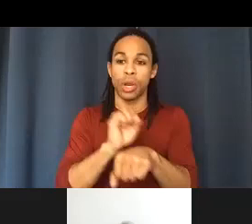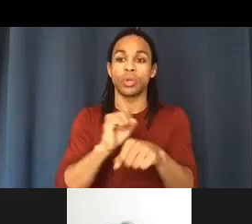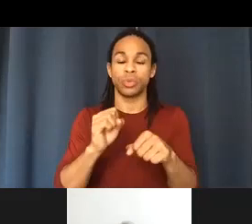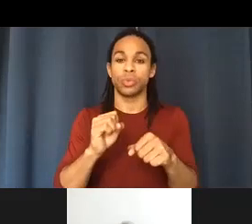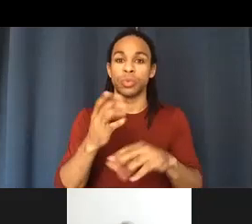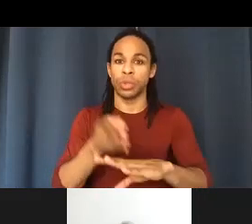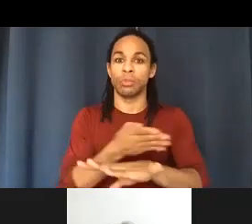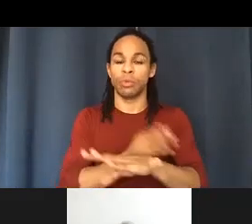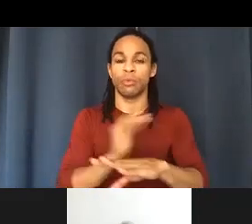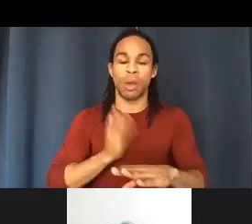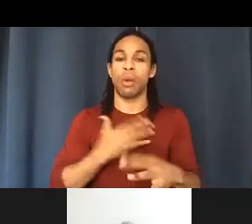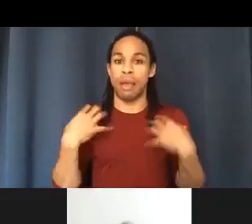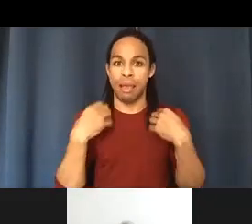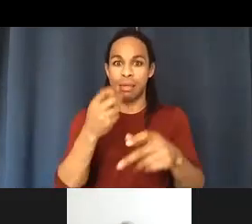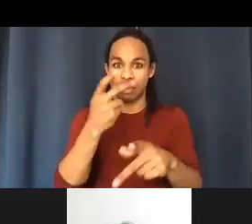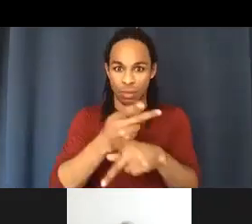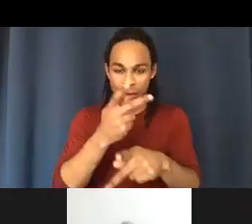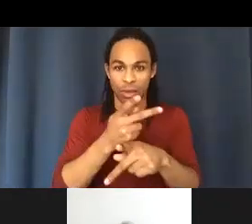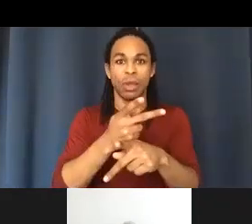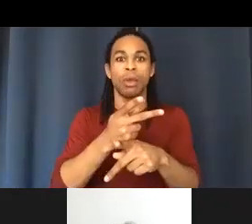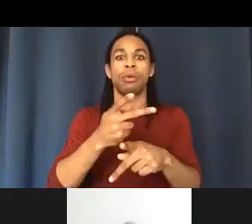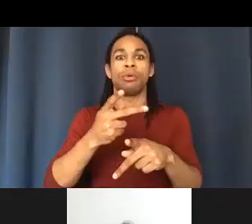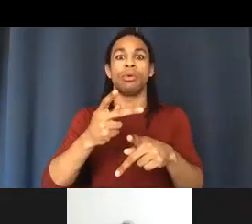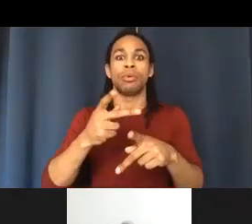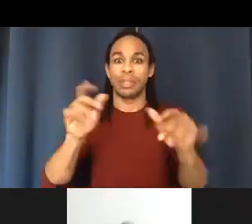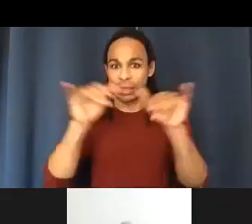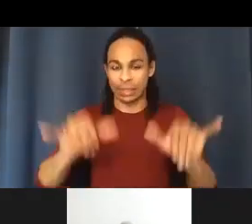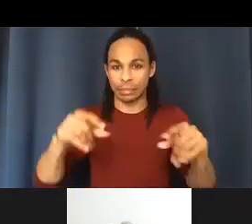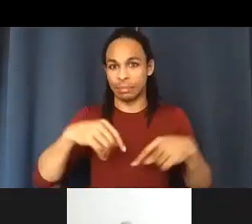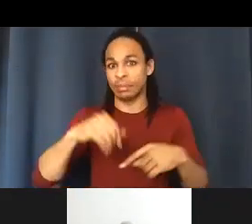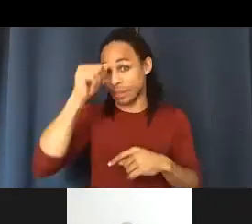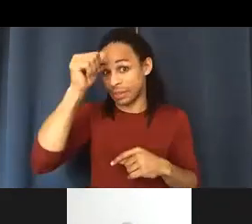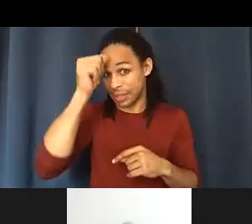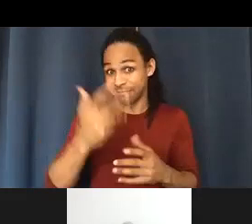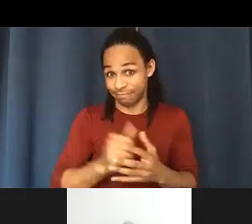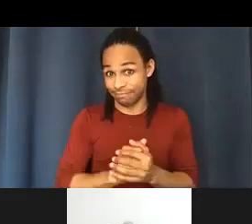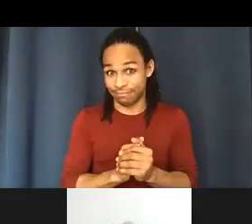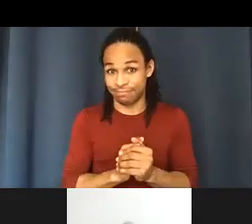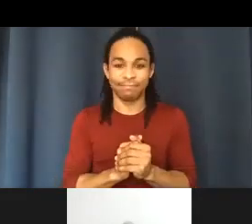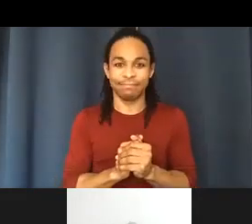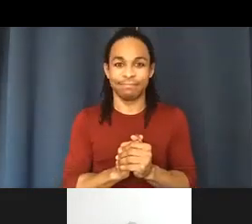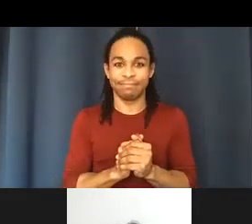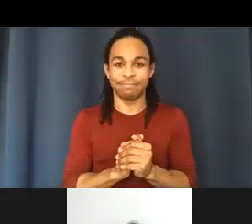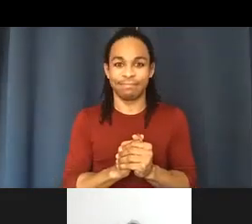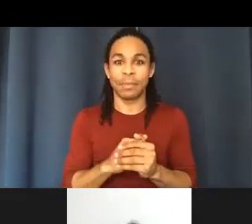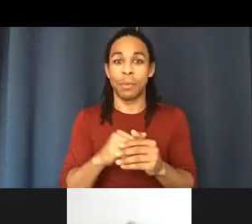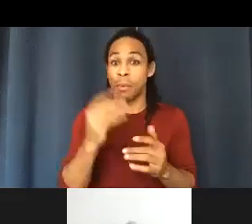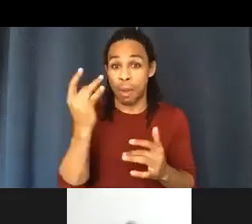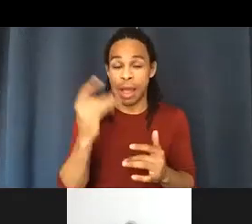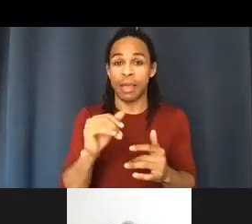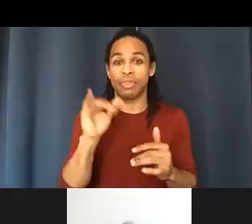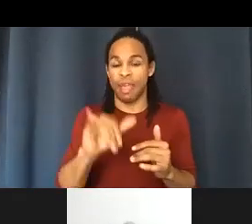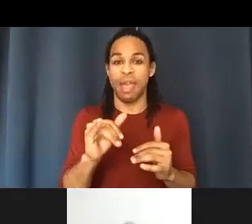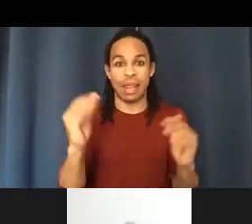the policy is more contextual to the need, because the inequities, their forms